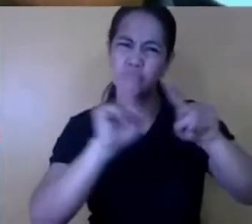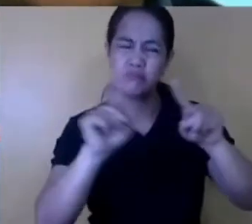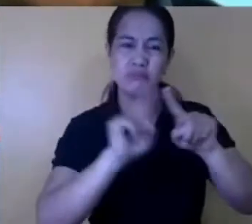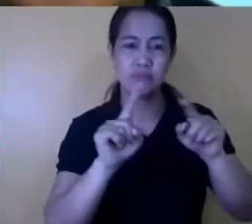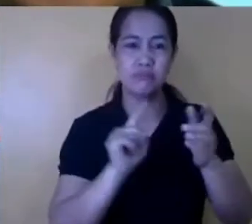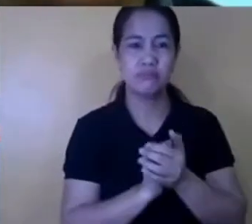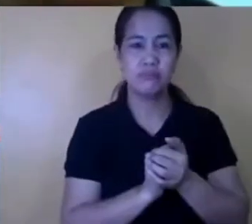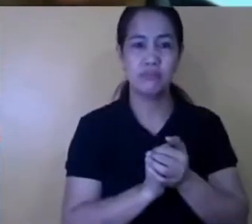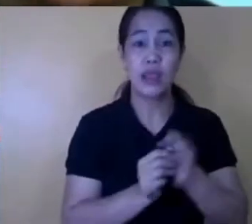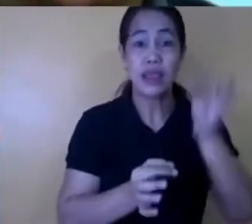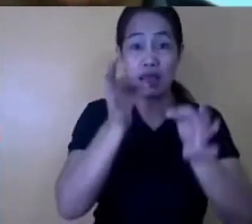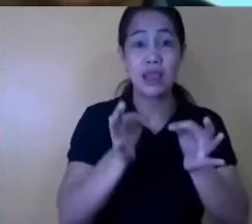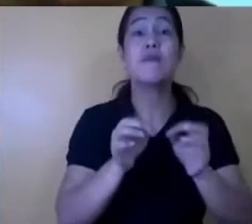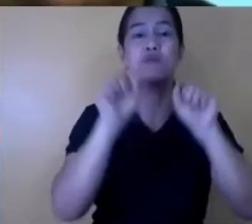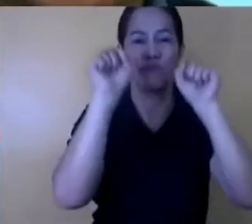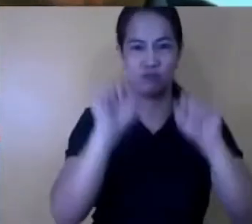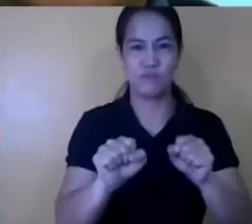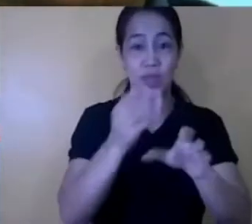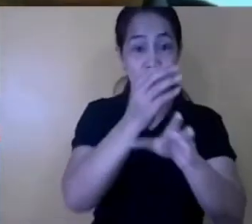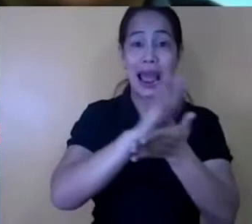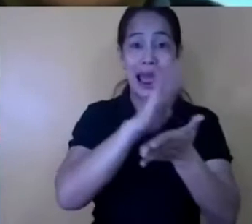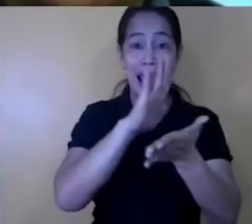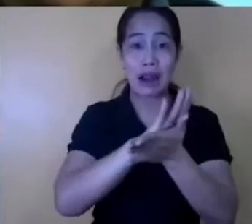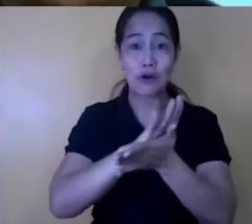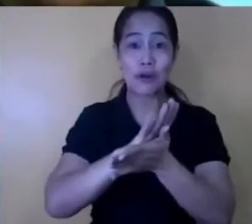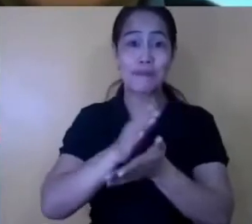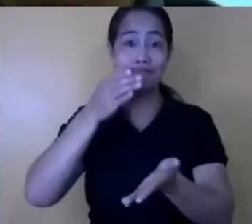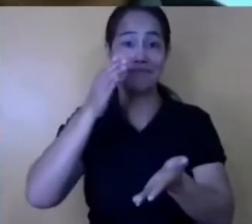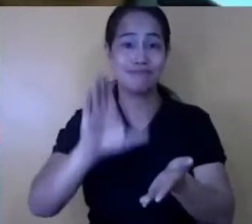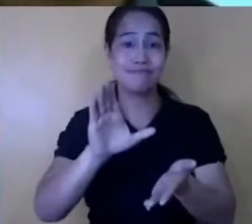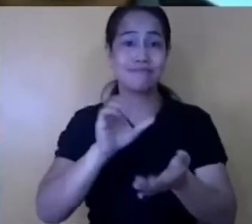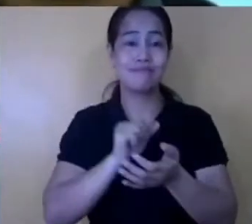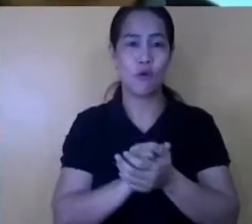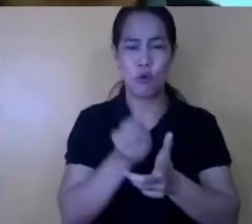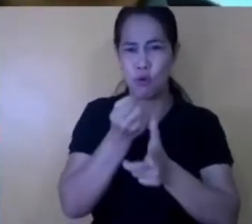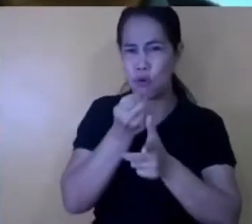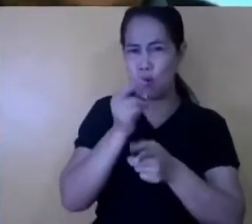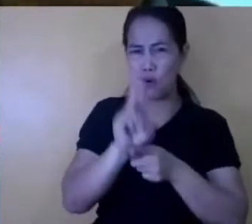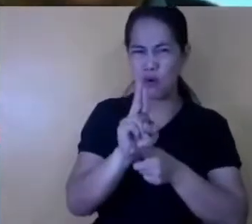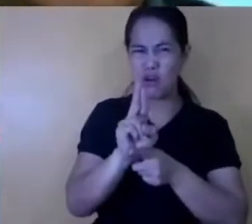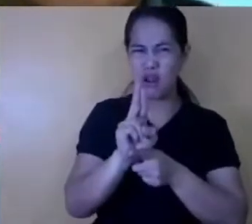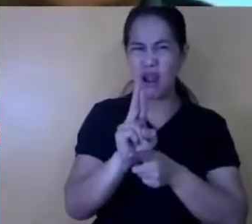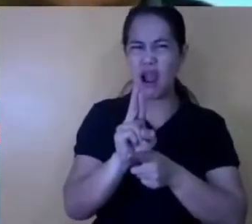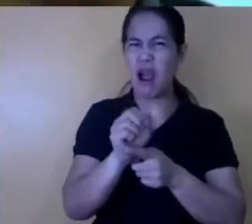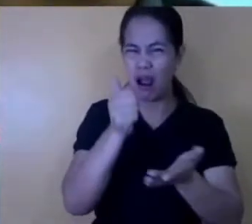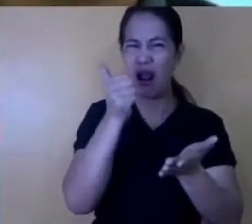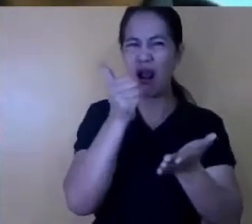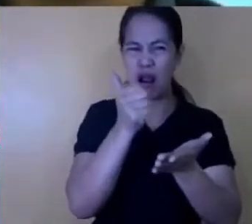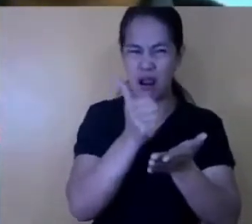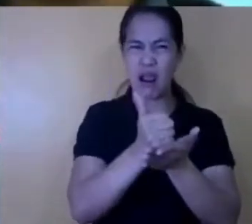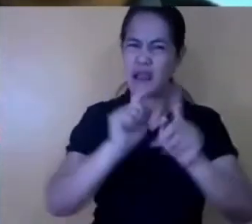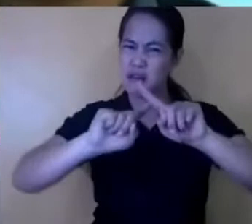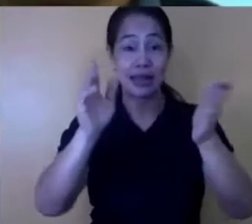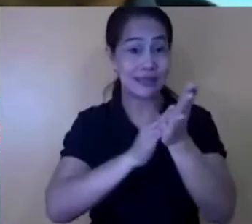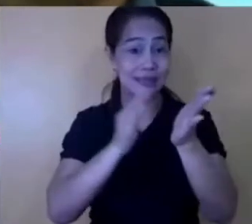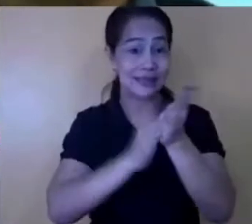were able to get a documented feedback or an affirmation from different school